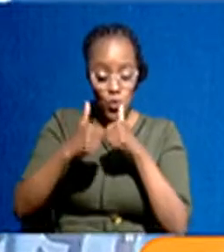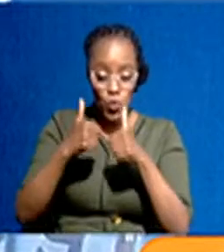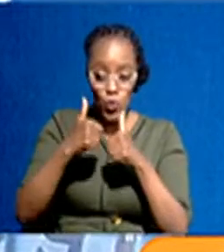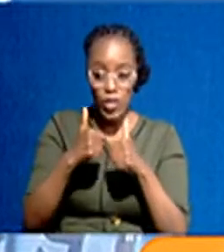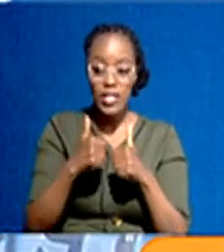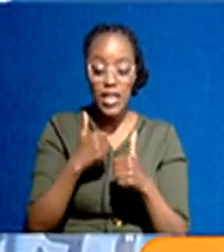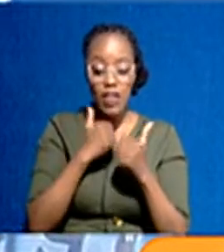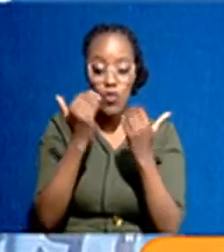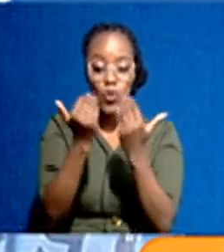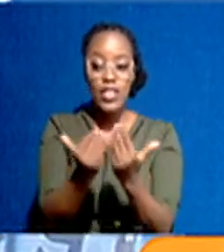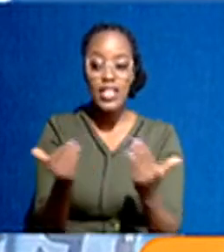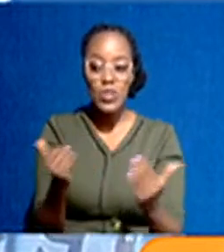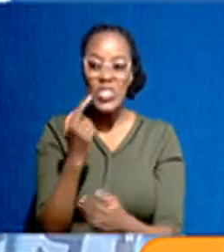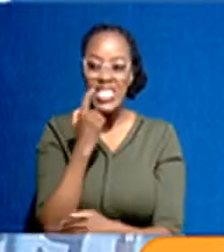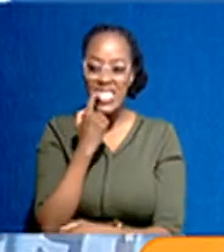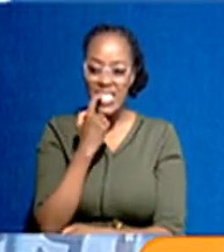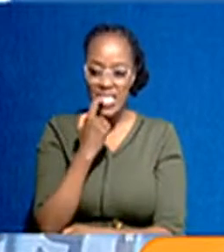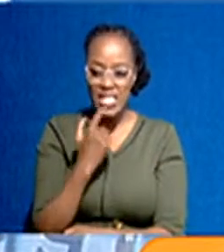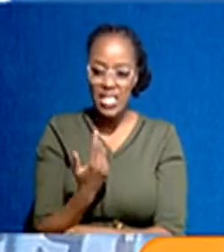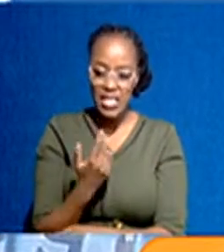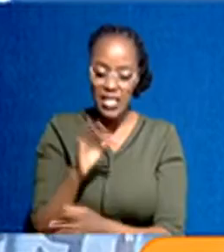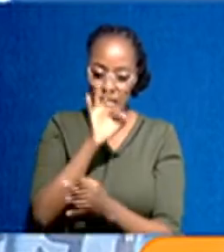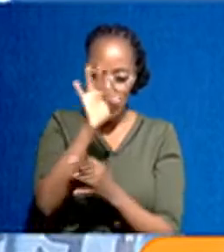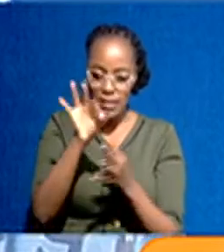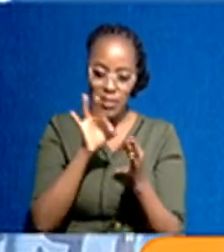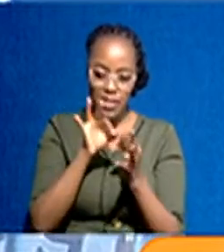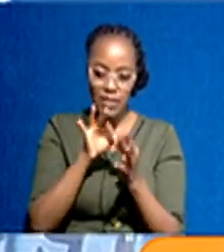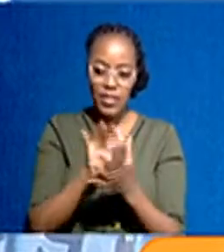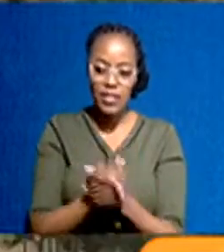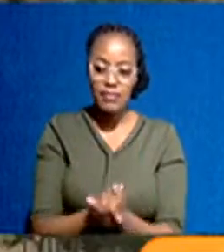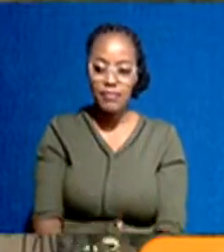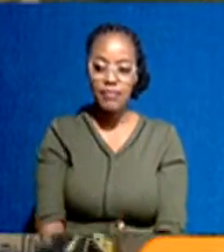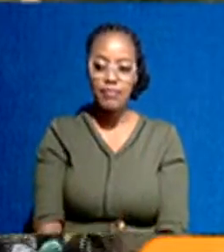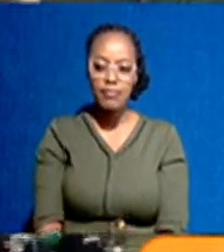on children's teeth in particular.